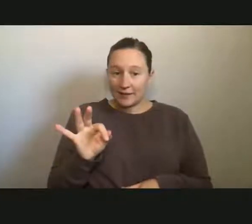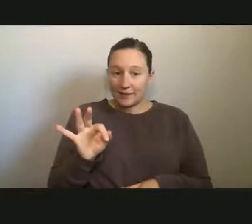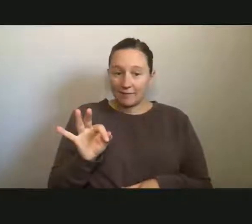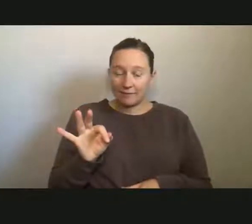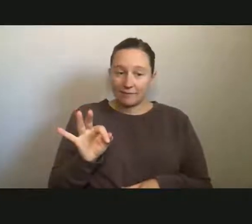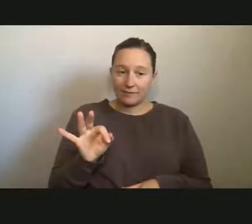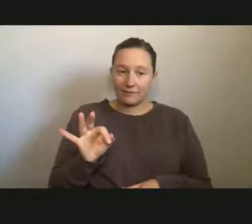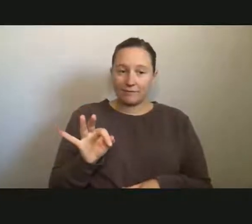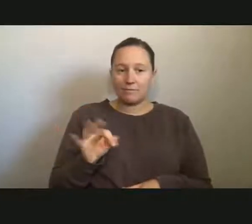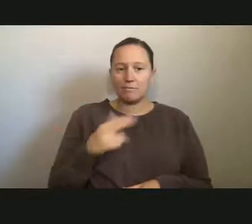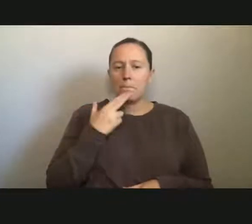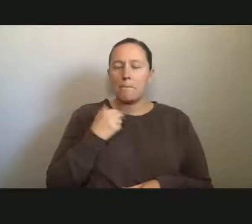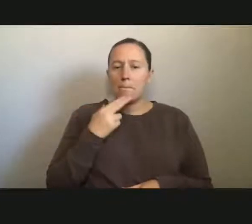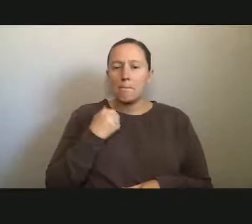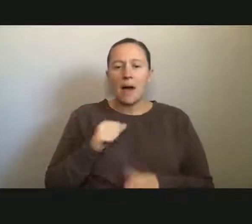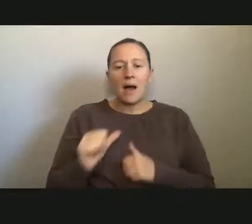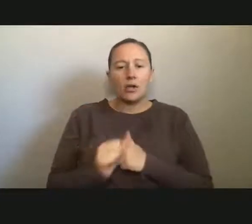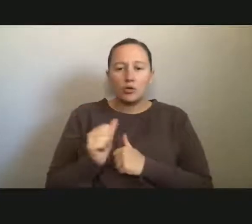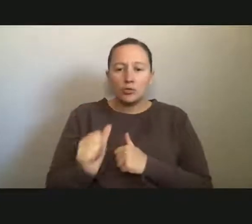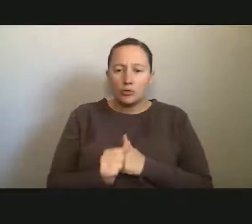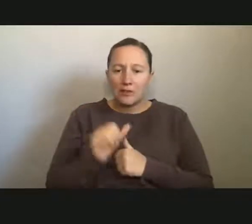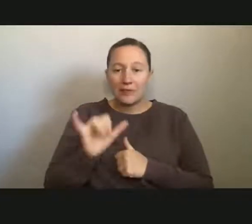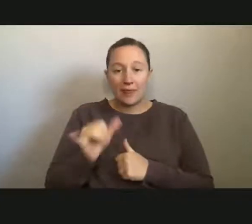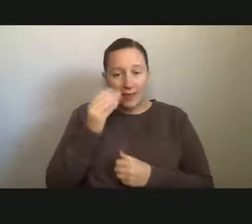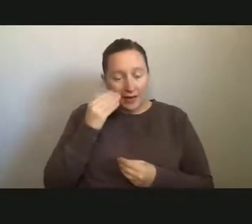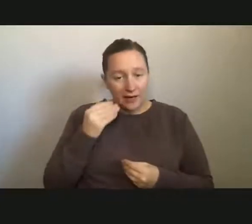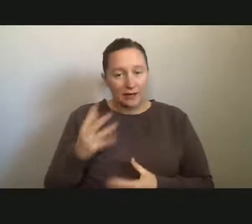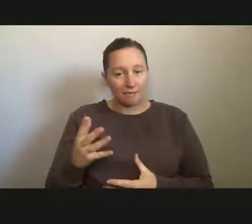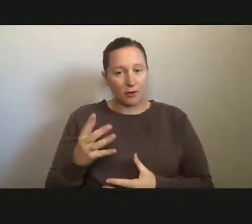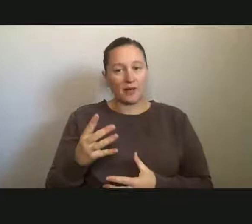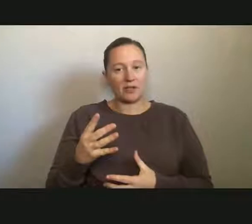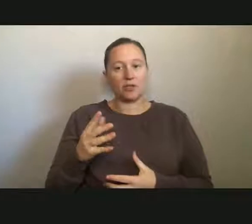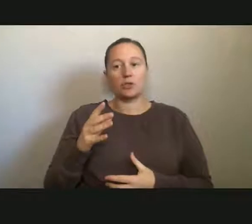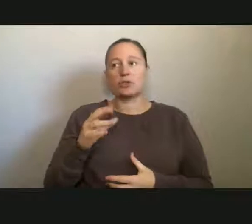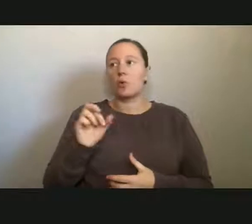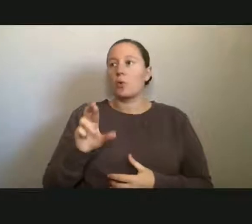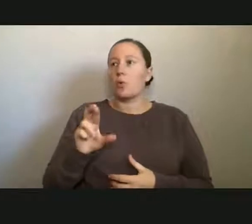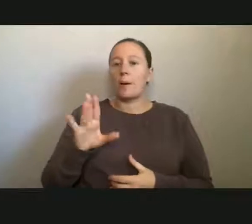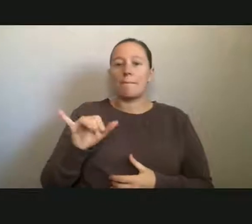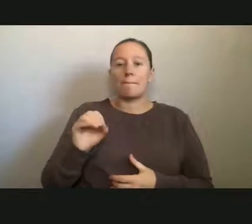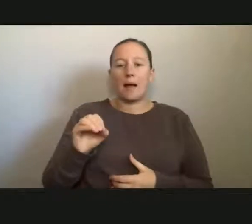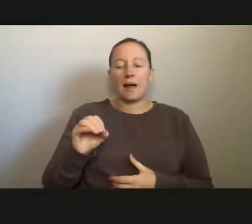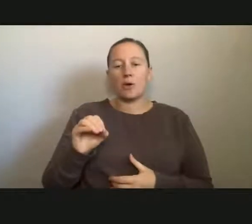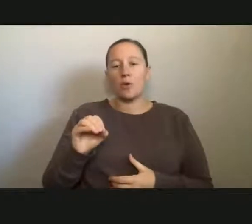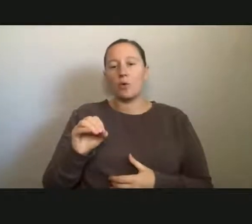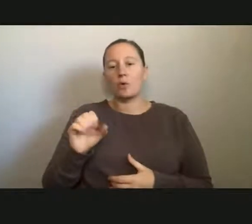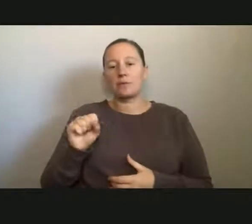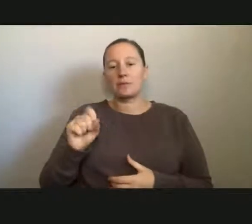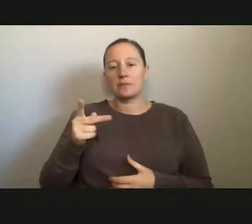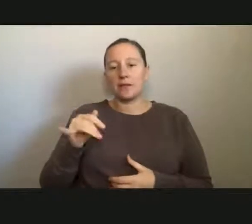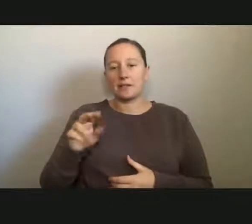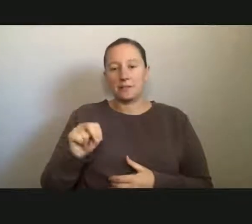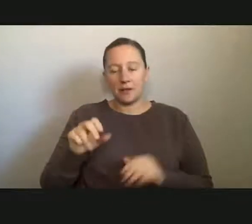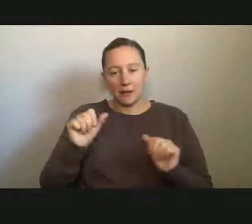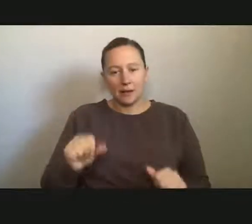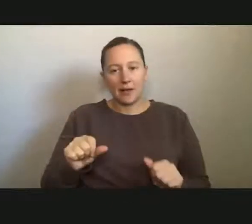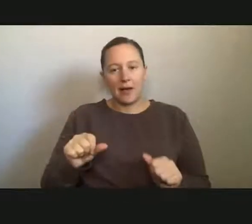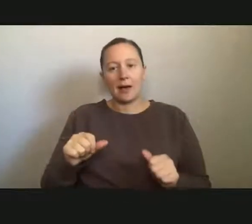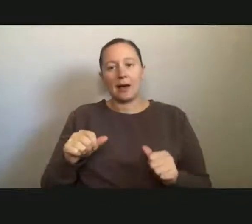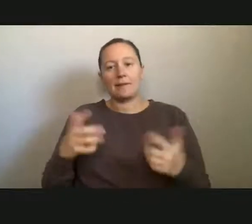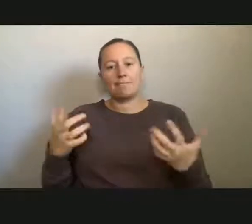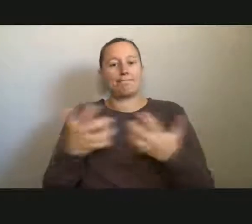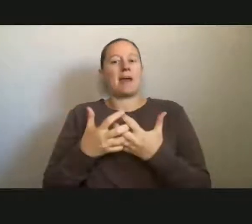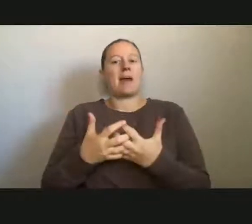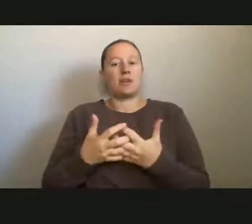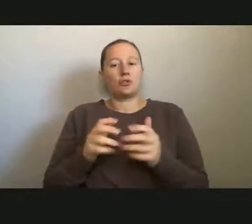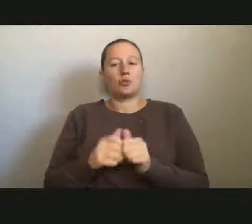very small risk that the information, documents, or biospecimens can be combined with any other available data